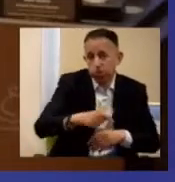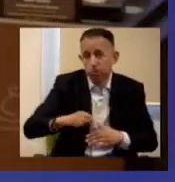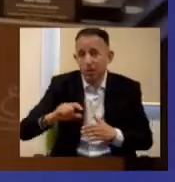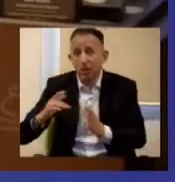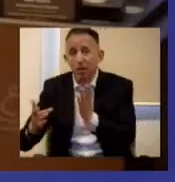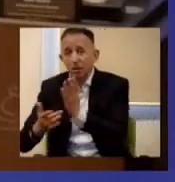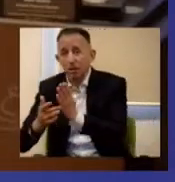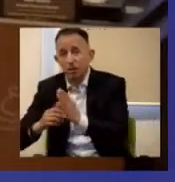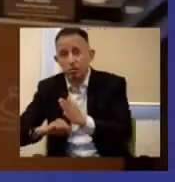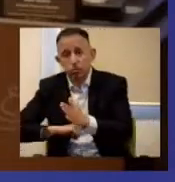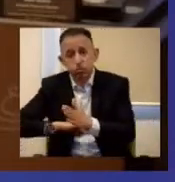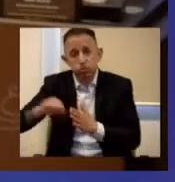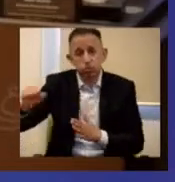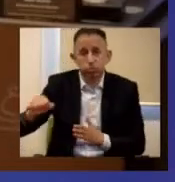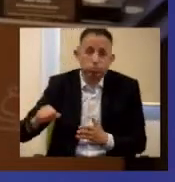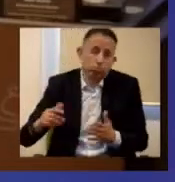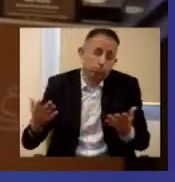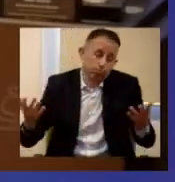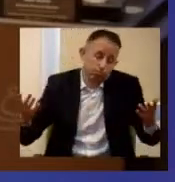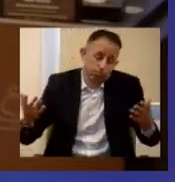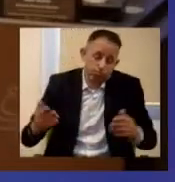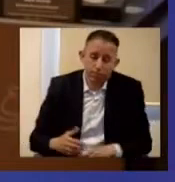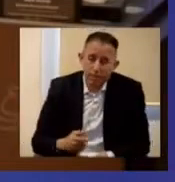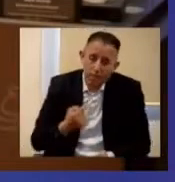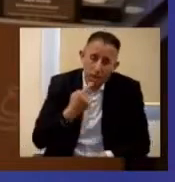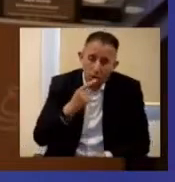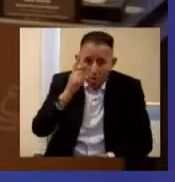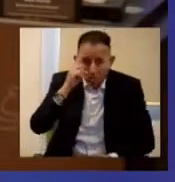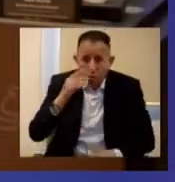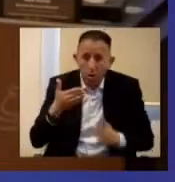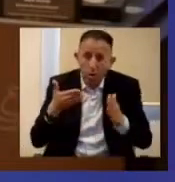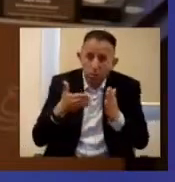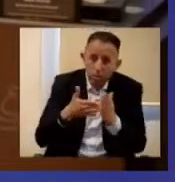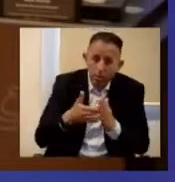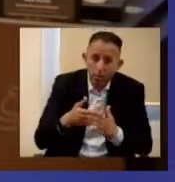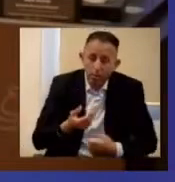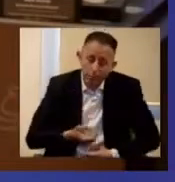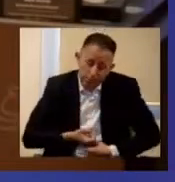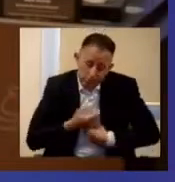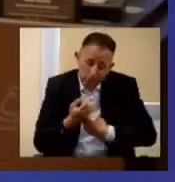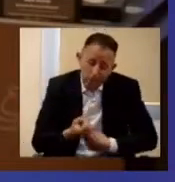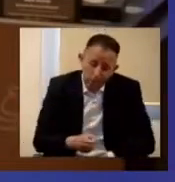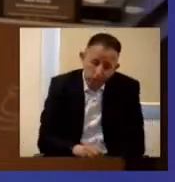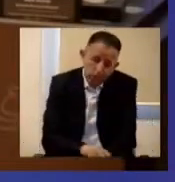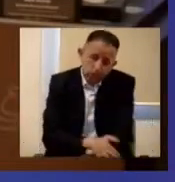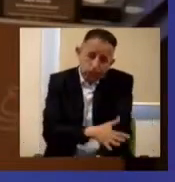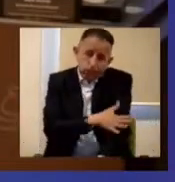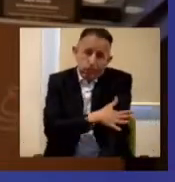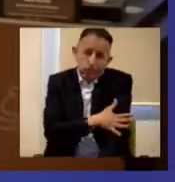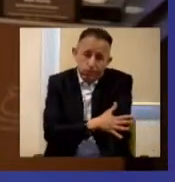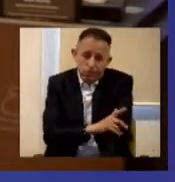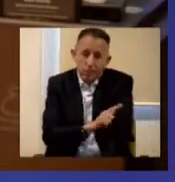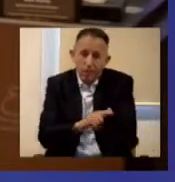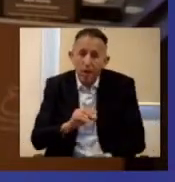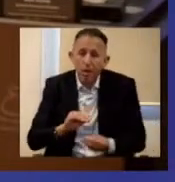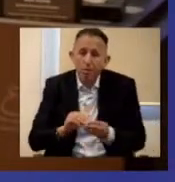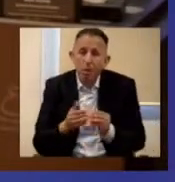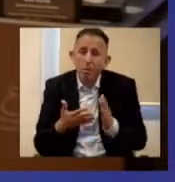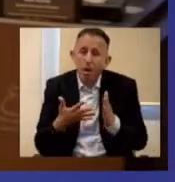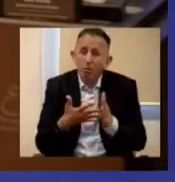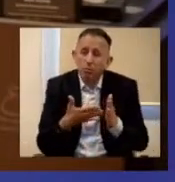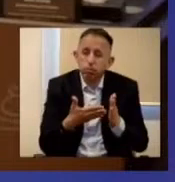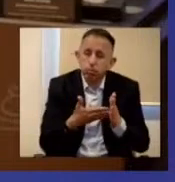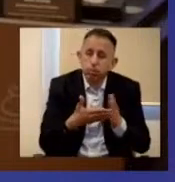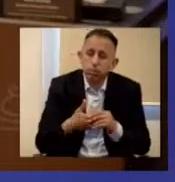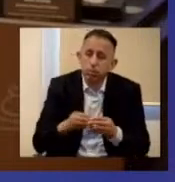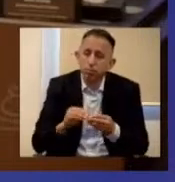of consciousness and so on, but not necessarily because with respect to some precise tasks. And this is what AI is